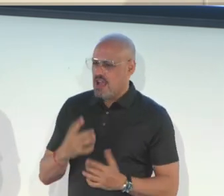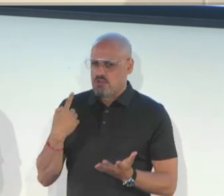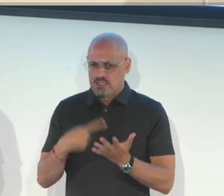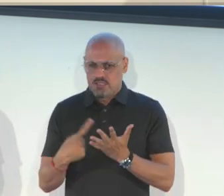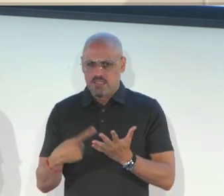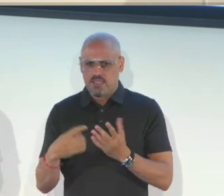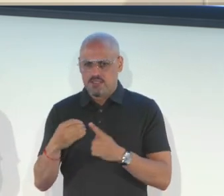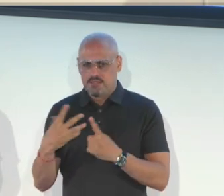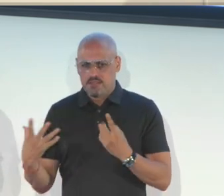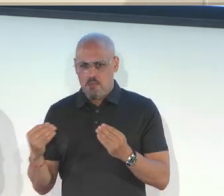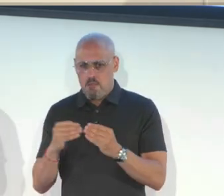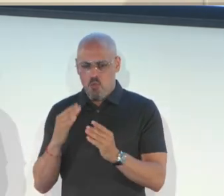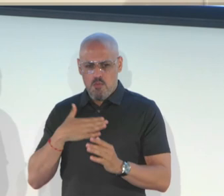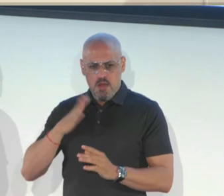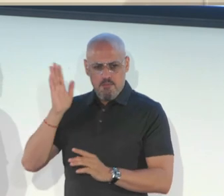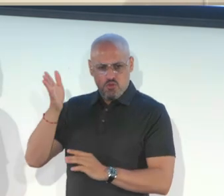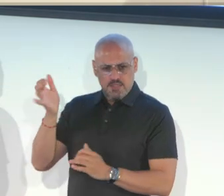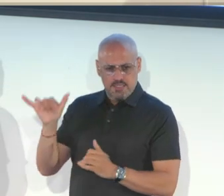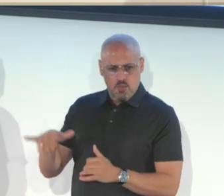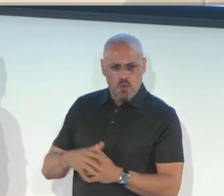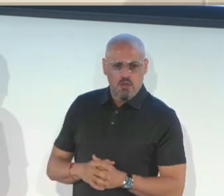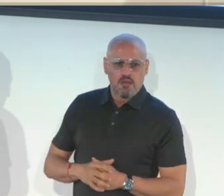little bit about in my presentation today.